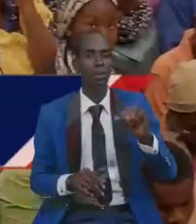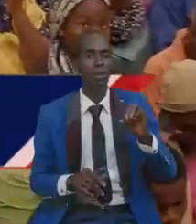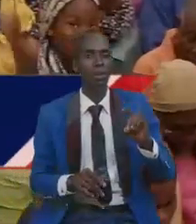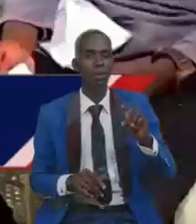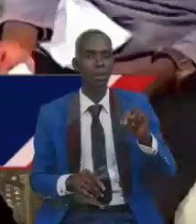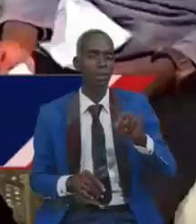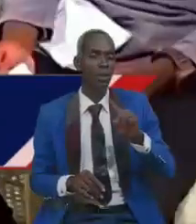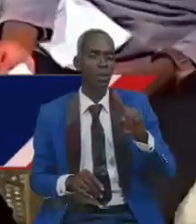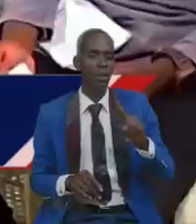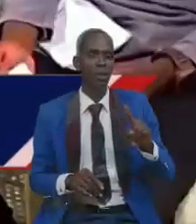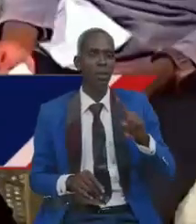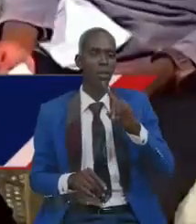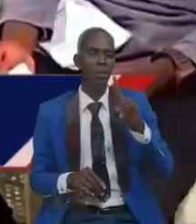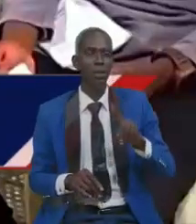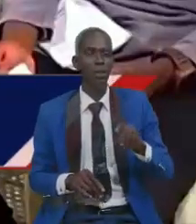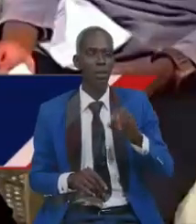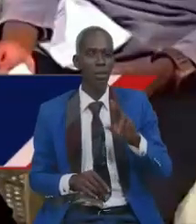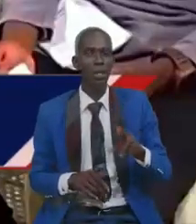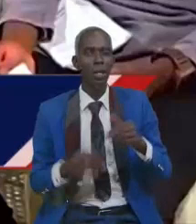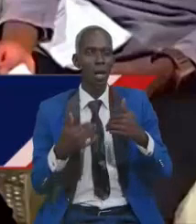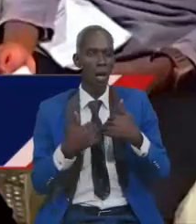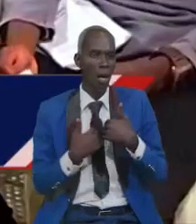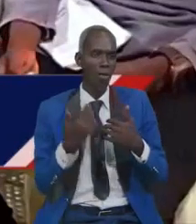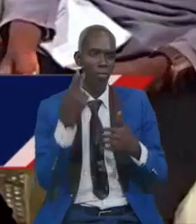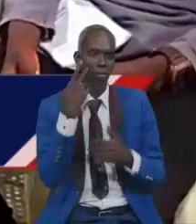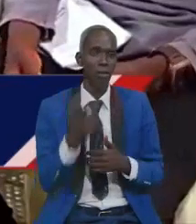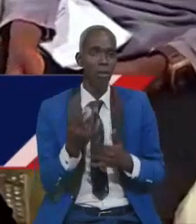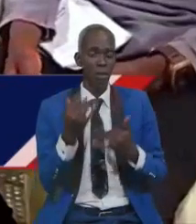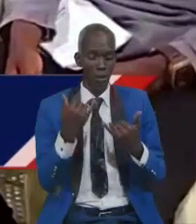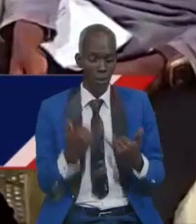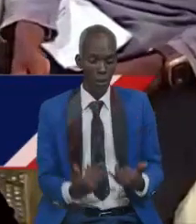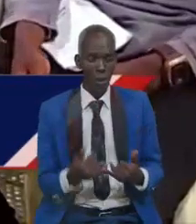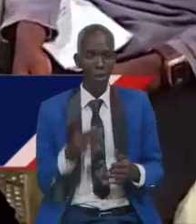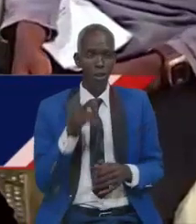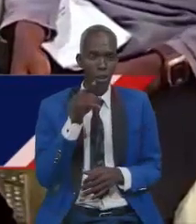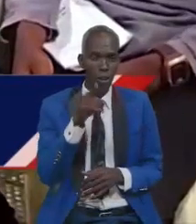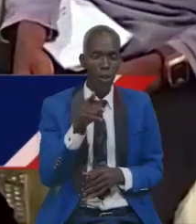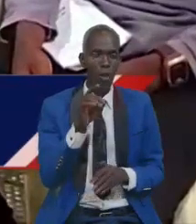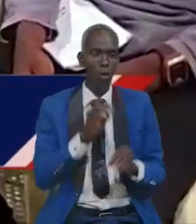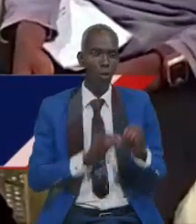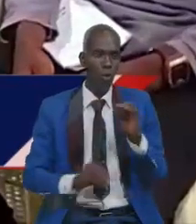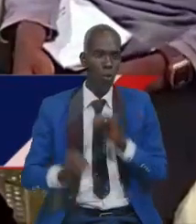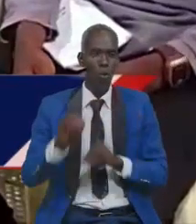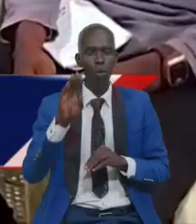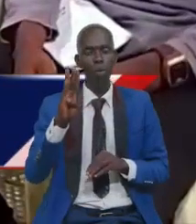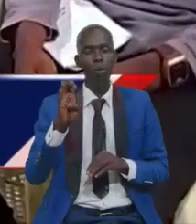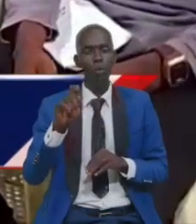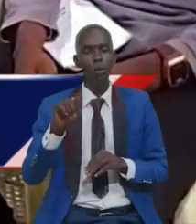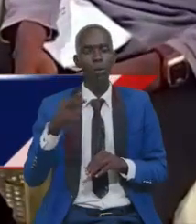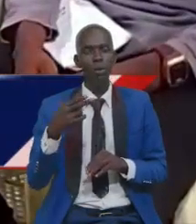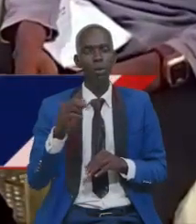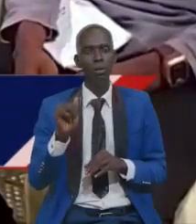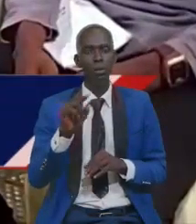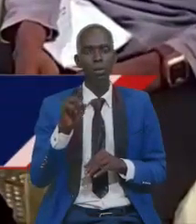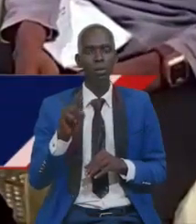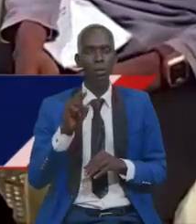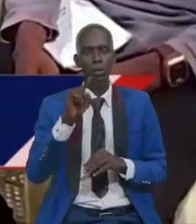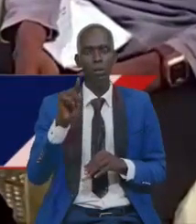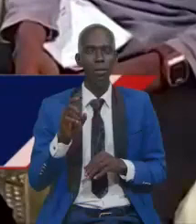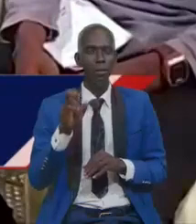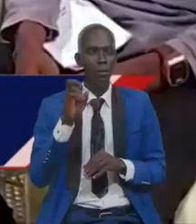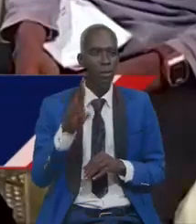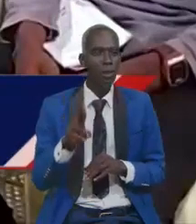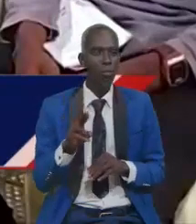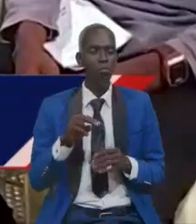Now, thou, O Belshazzar, Daniel, declare the interpretation thereof, for as much